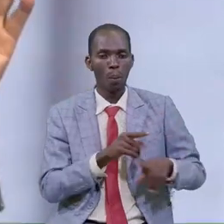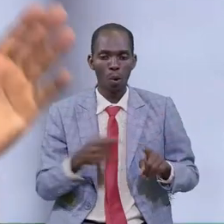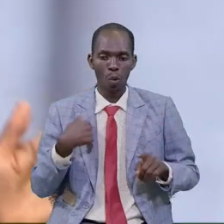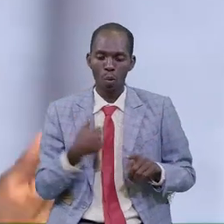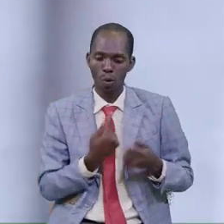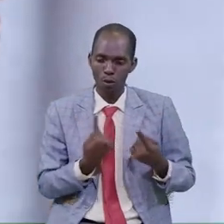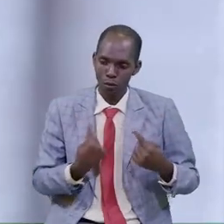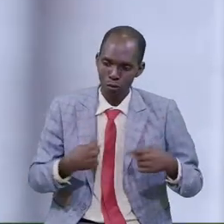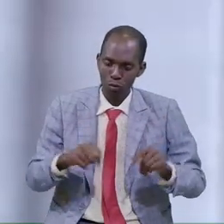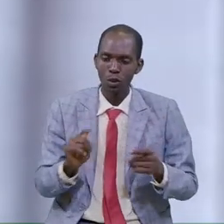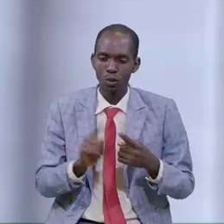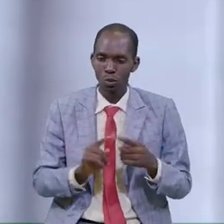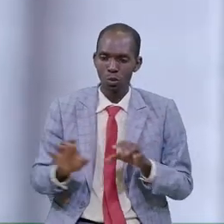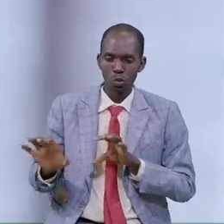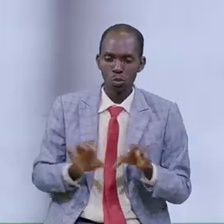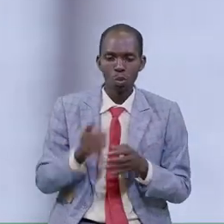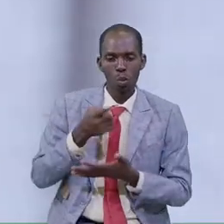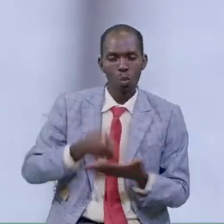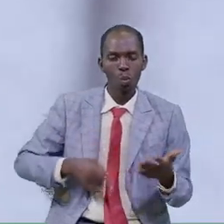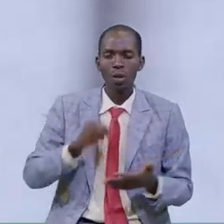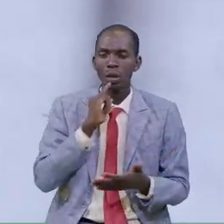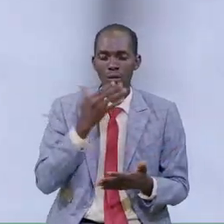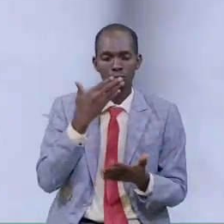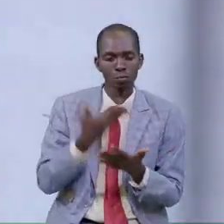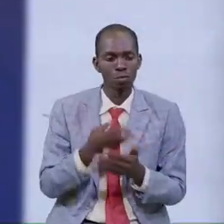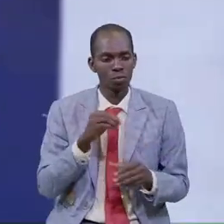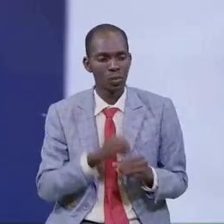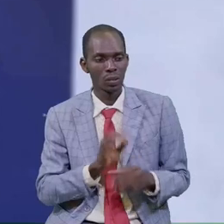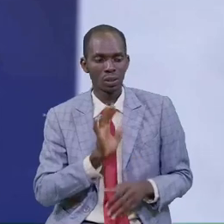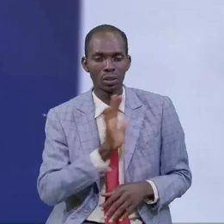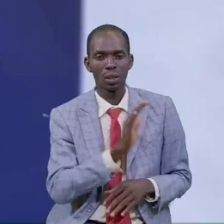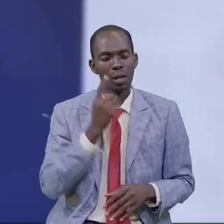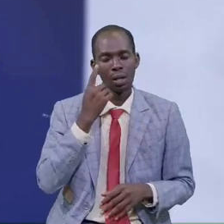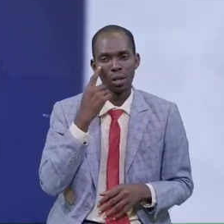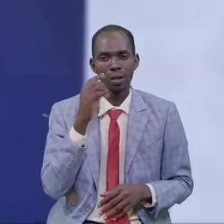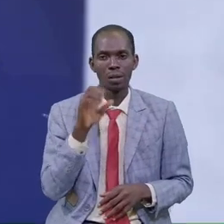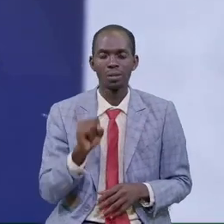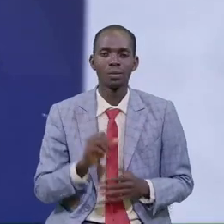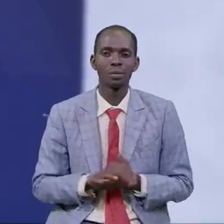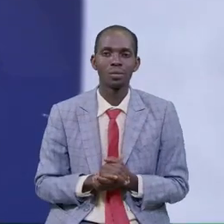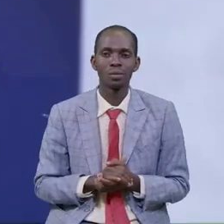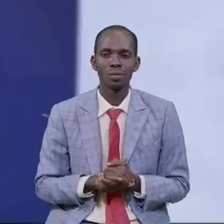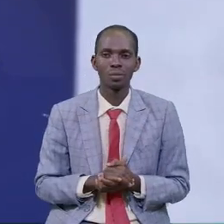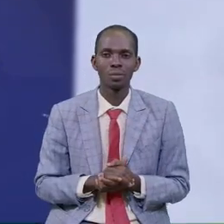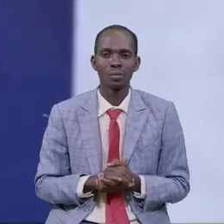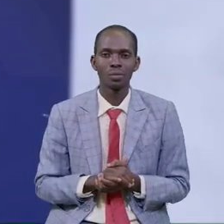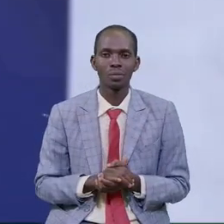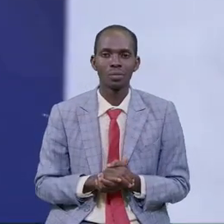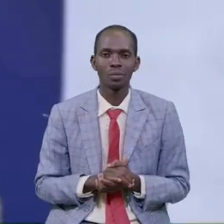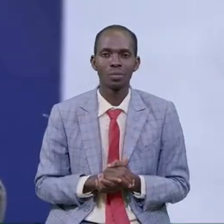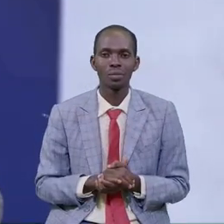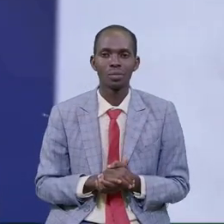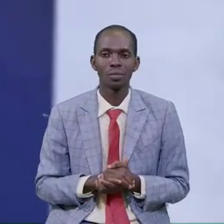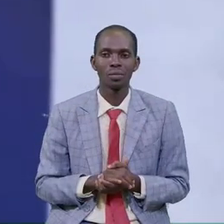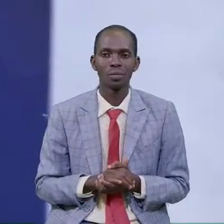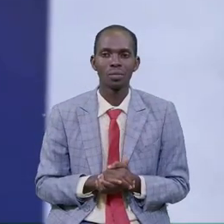is right. In their eyes. Nous les regardons et nous voulons faire ce qui leur est agréable. In